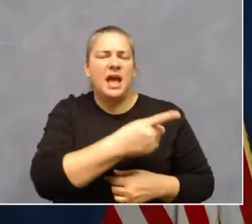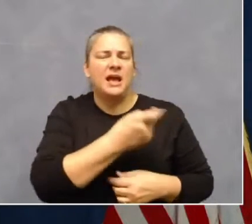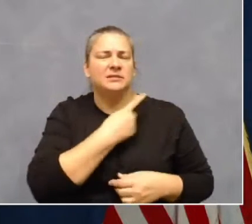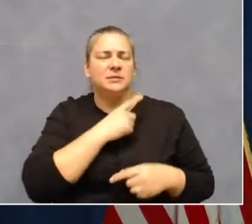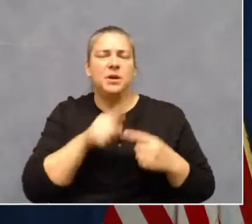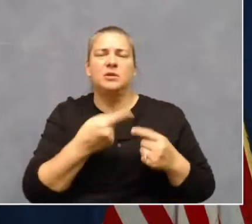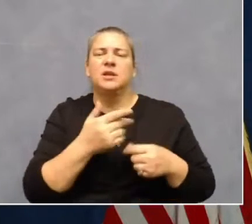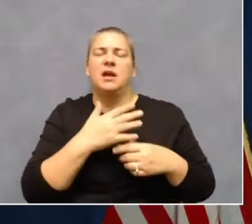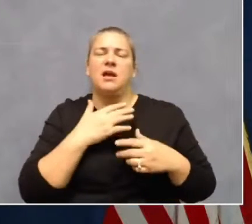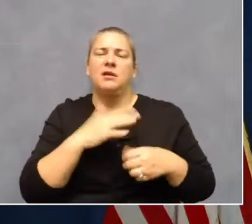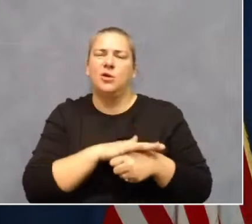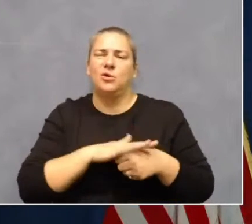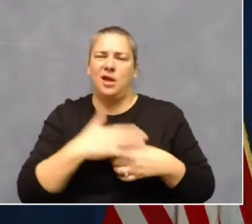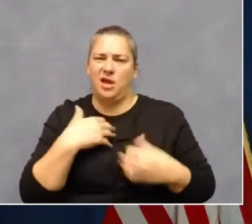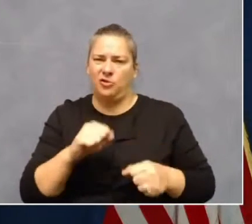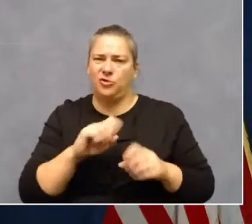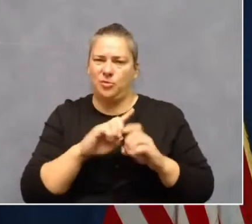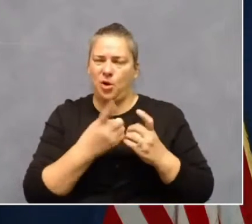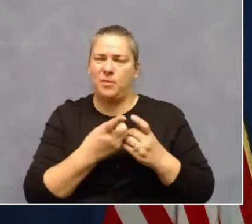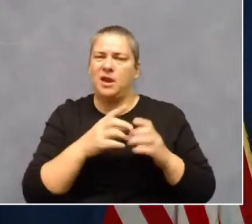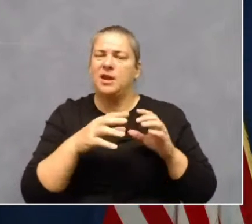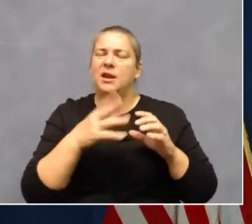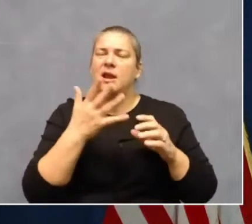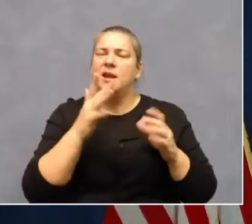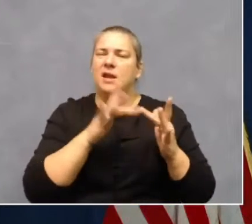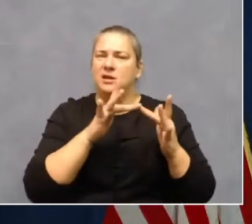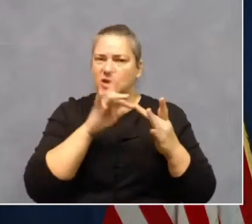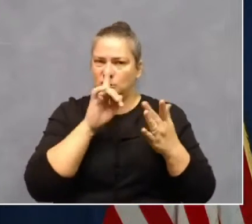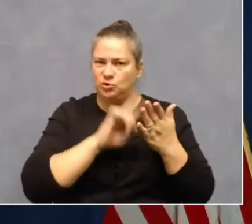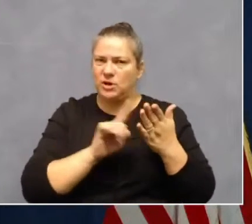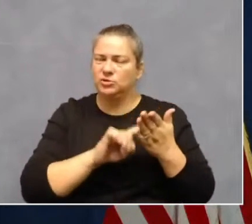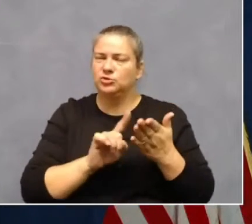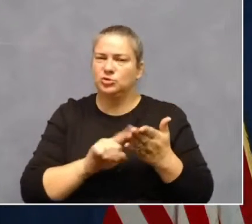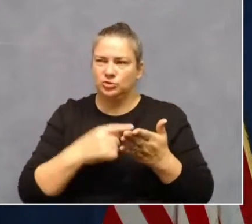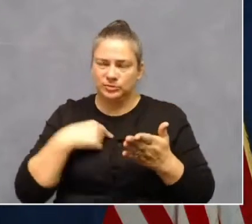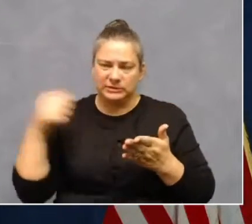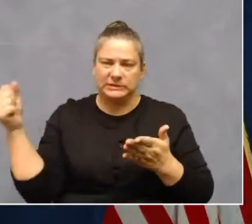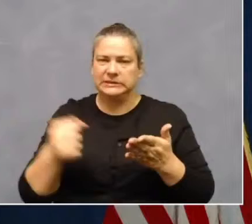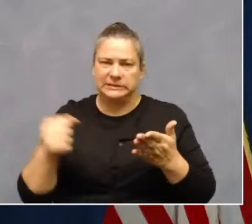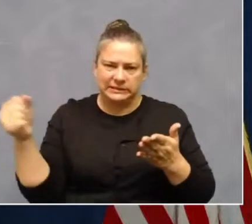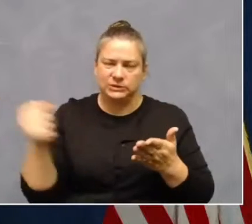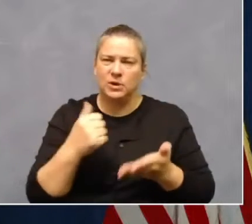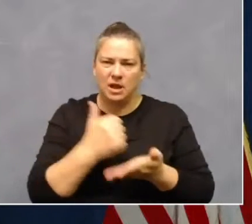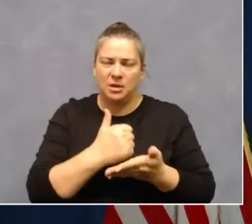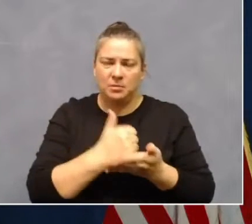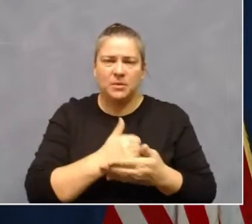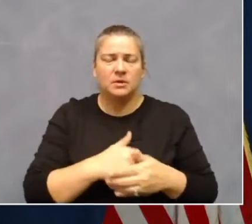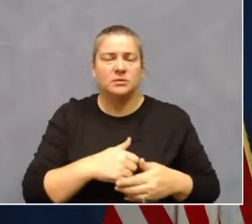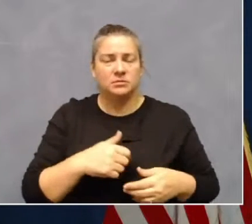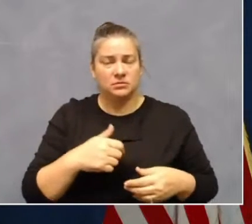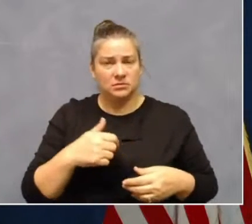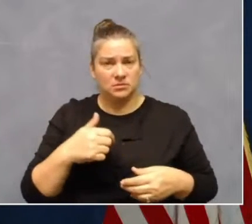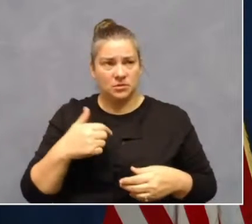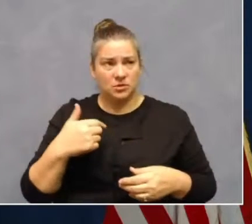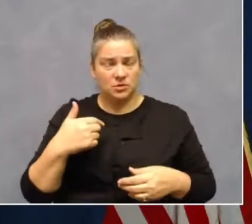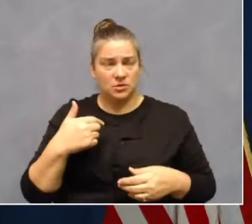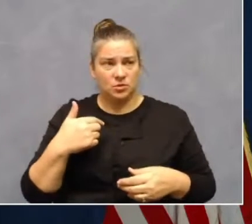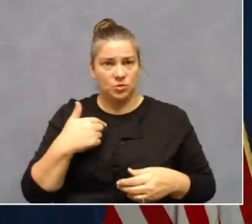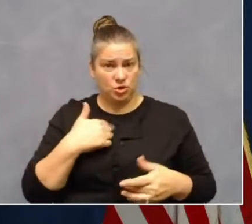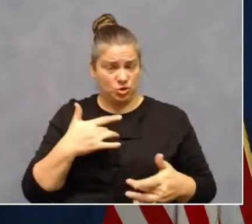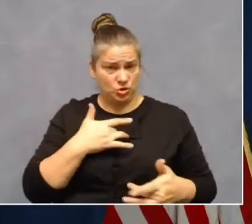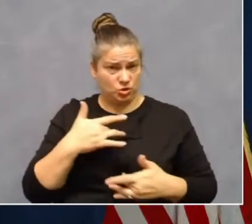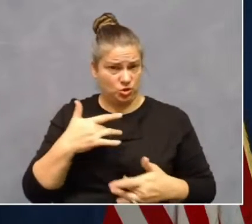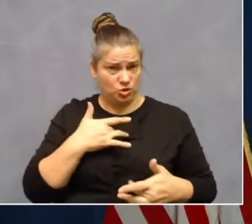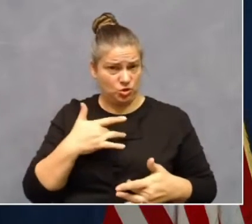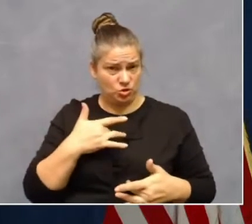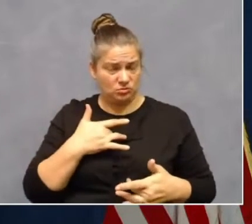and the outside contact tracers that we've supplemented them with. How concerned, and first, they're doing